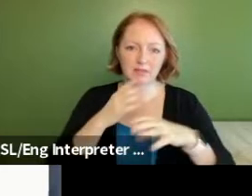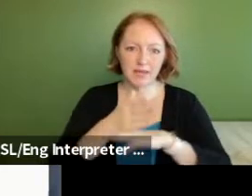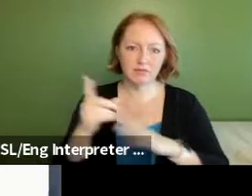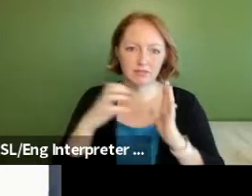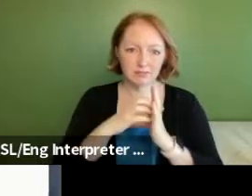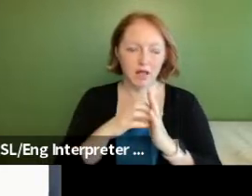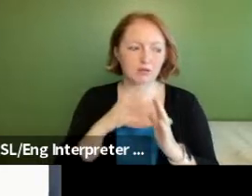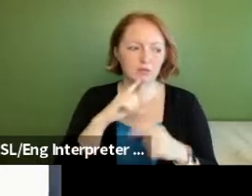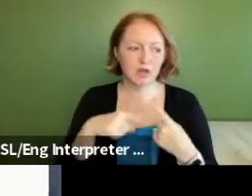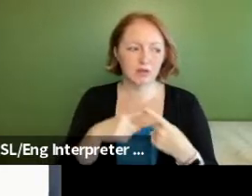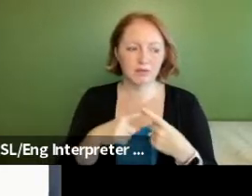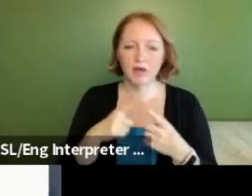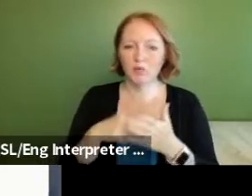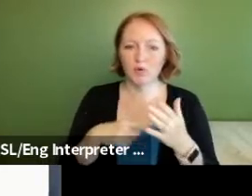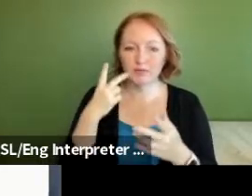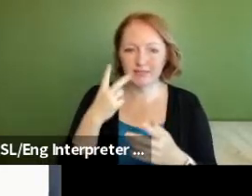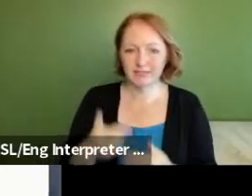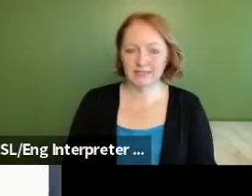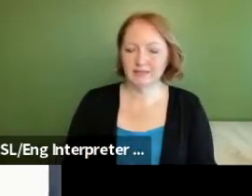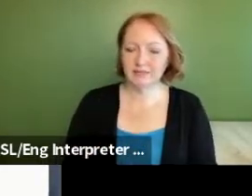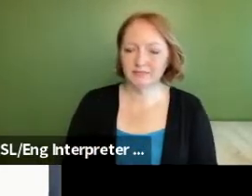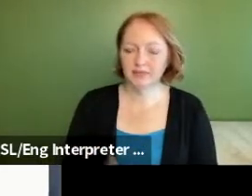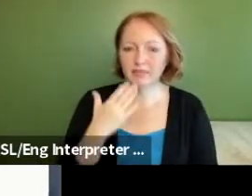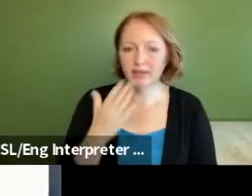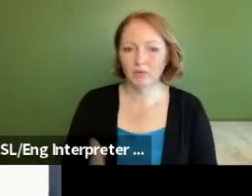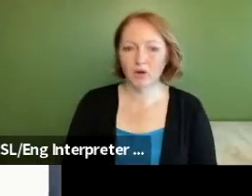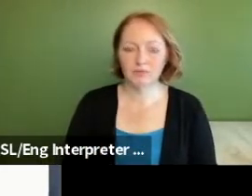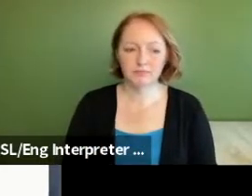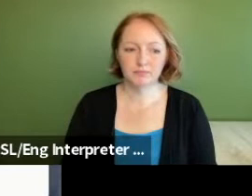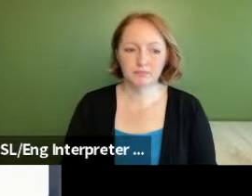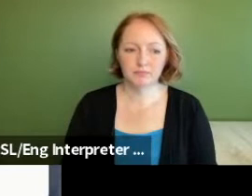and we'll talk a little bit about what we've seen. Thank you all.